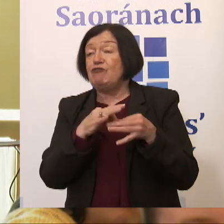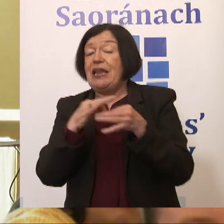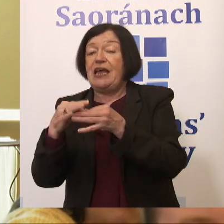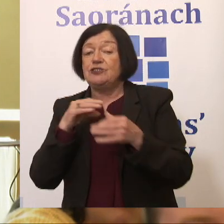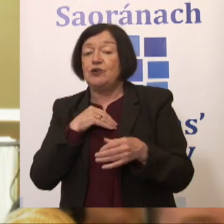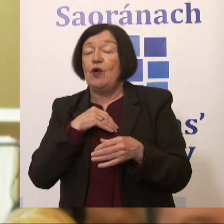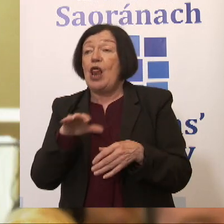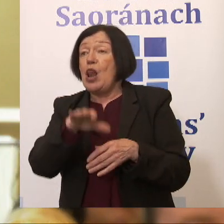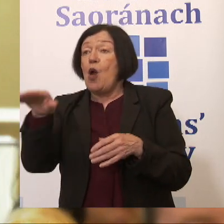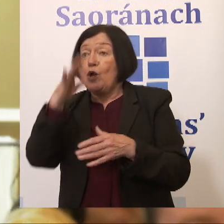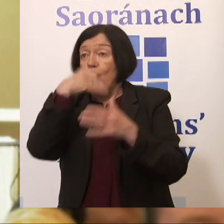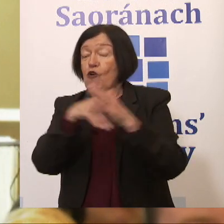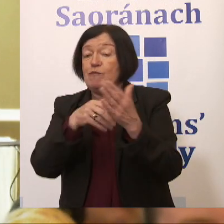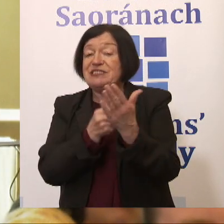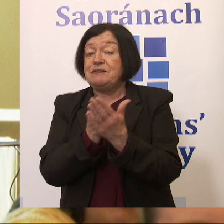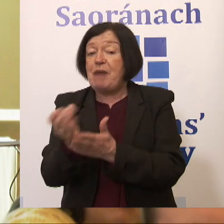local government spend,